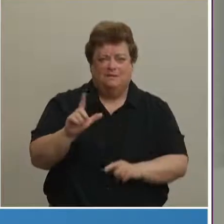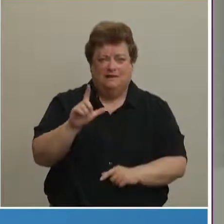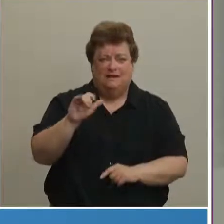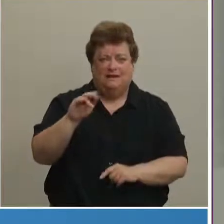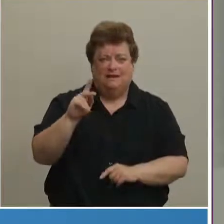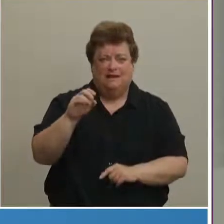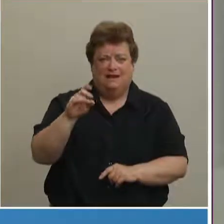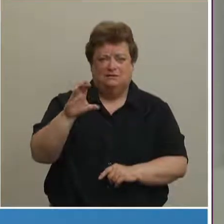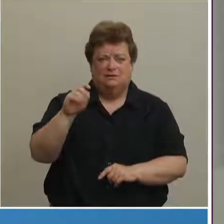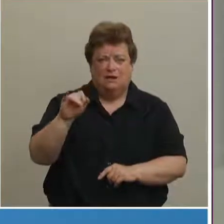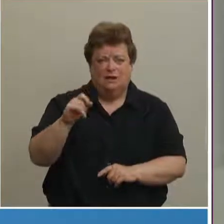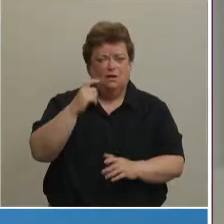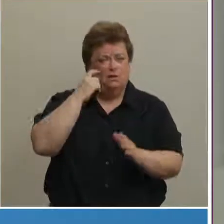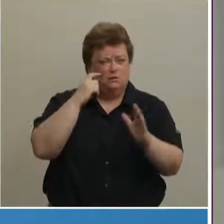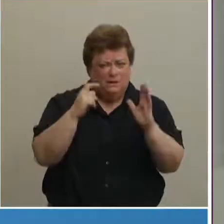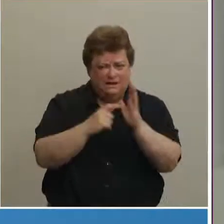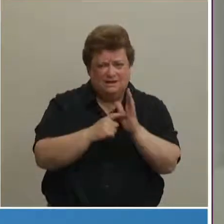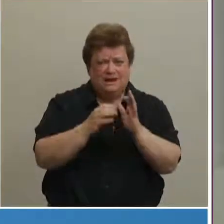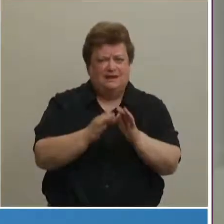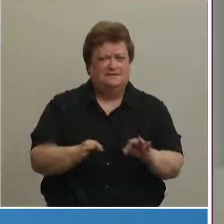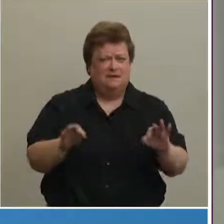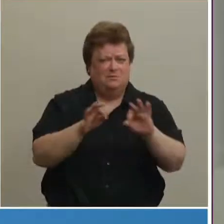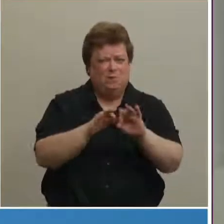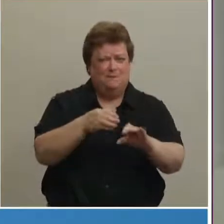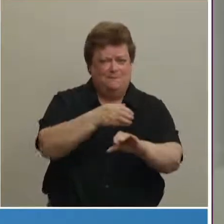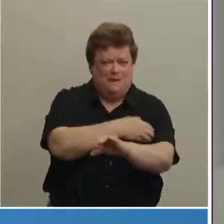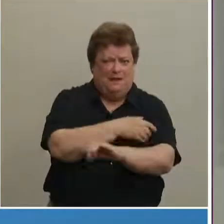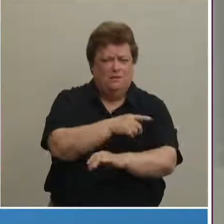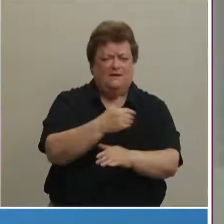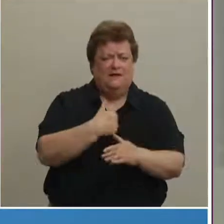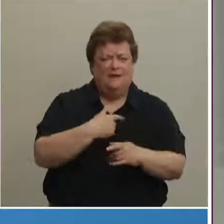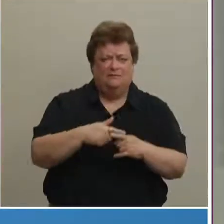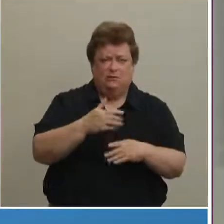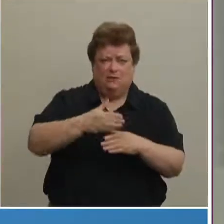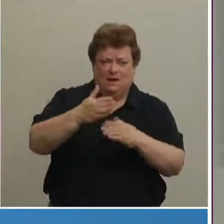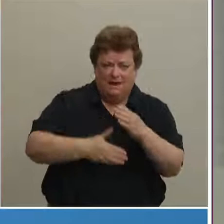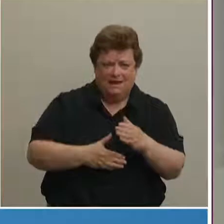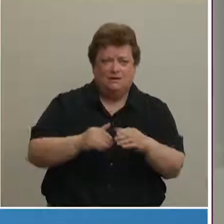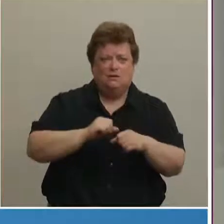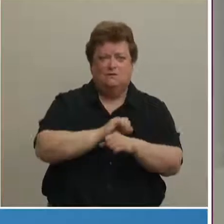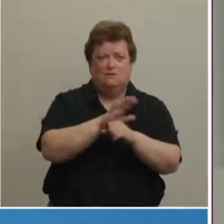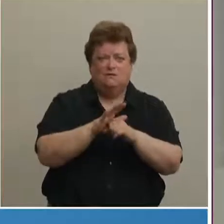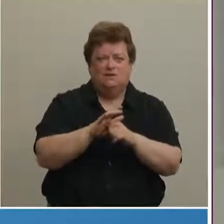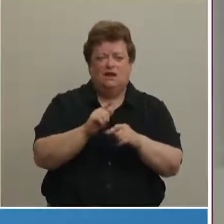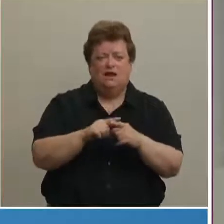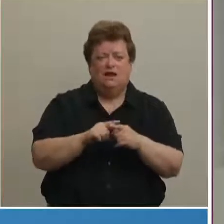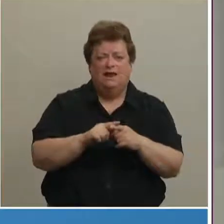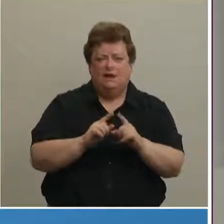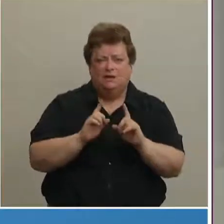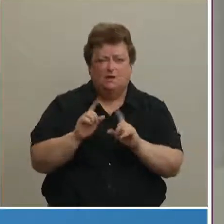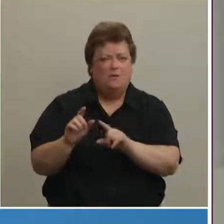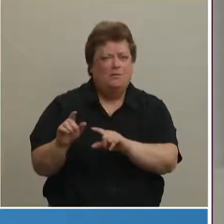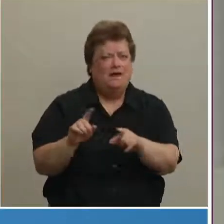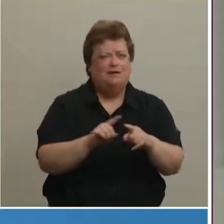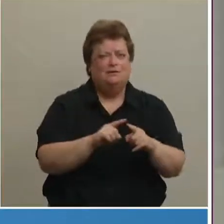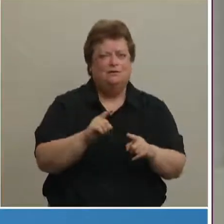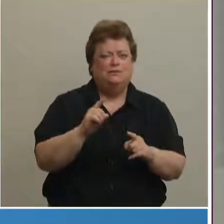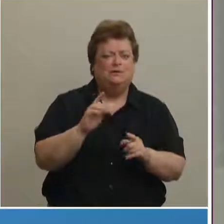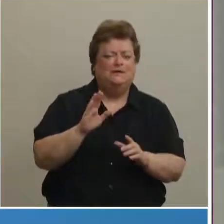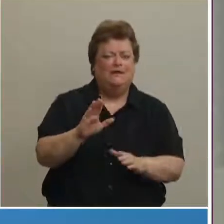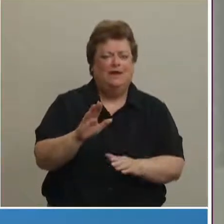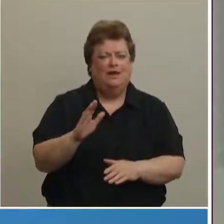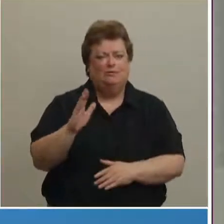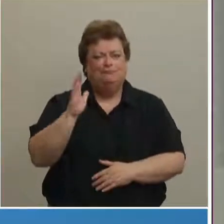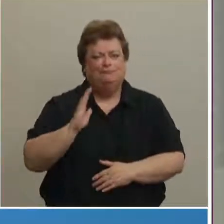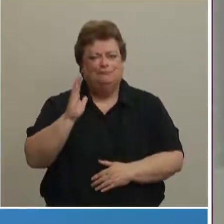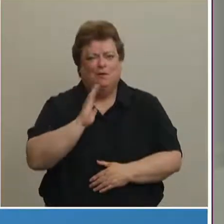County recognize the incredible power they have to help end this pandemic and get back to enjoying more familiar ways of living and loving